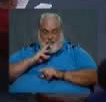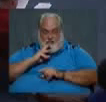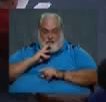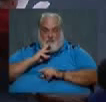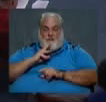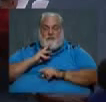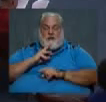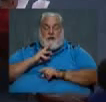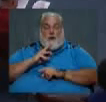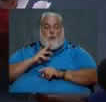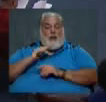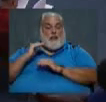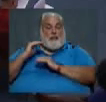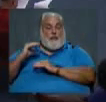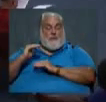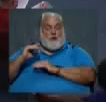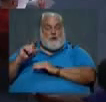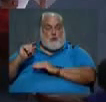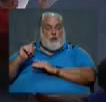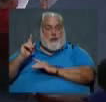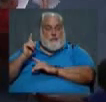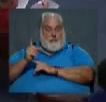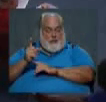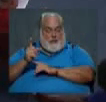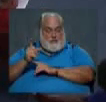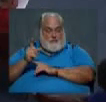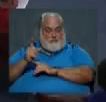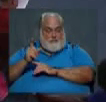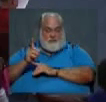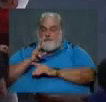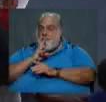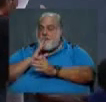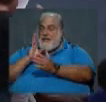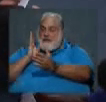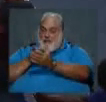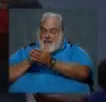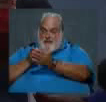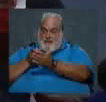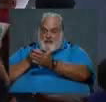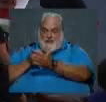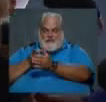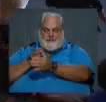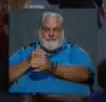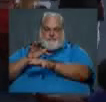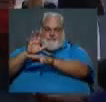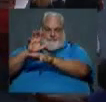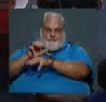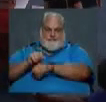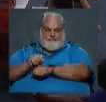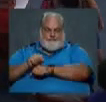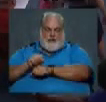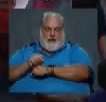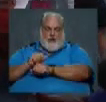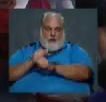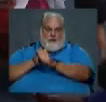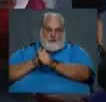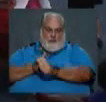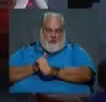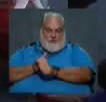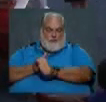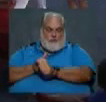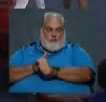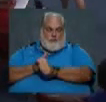on for those that are speaking against this item, and that is standard practice and is done